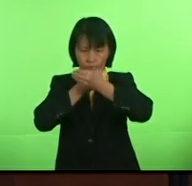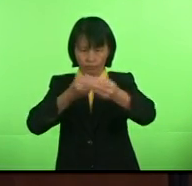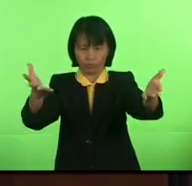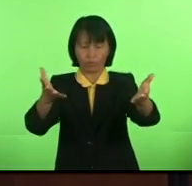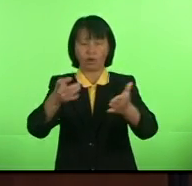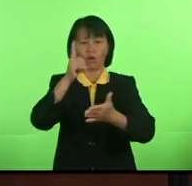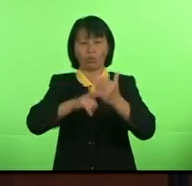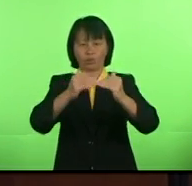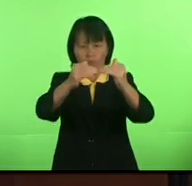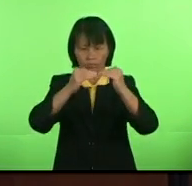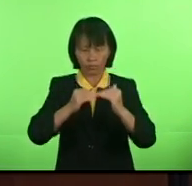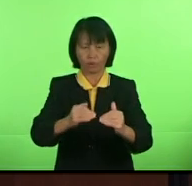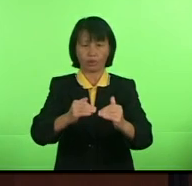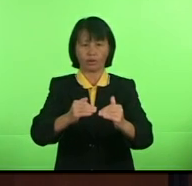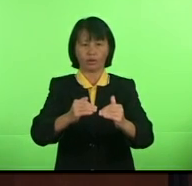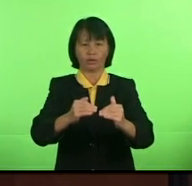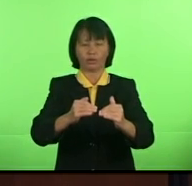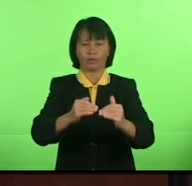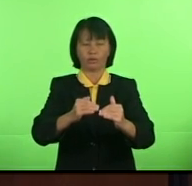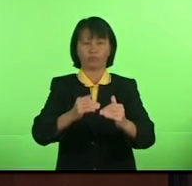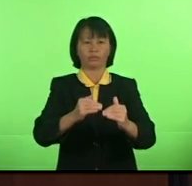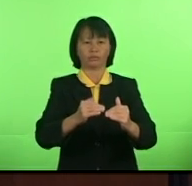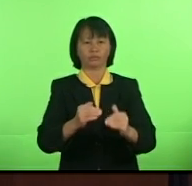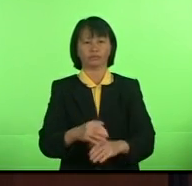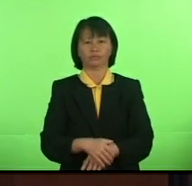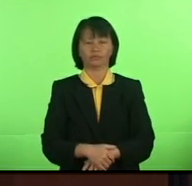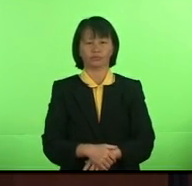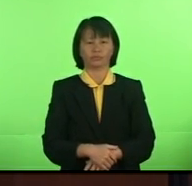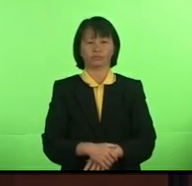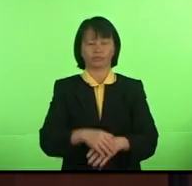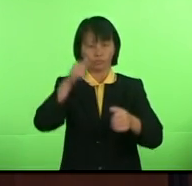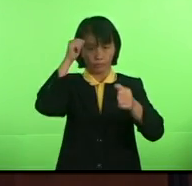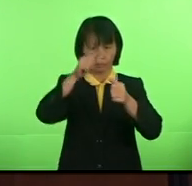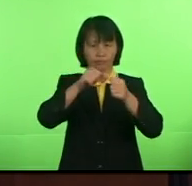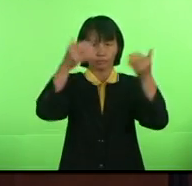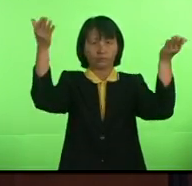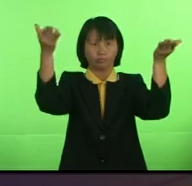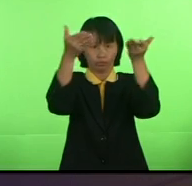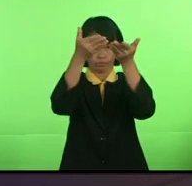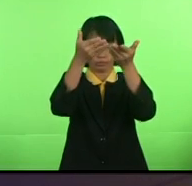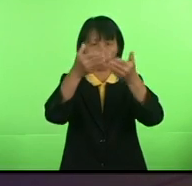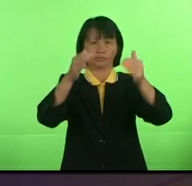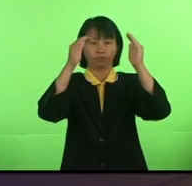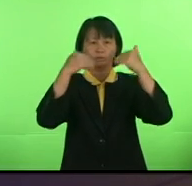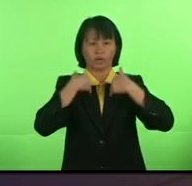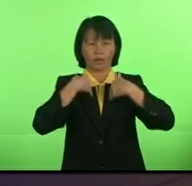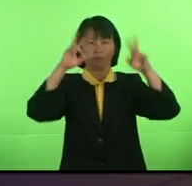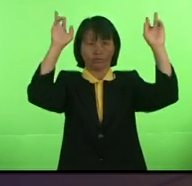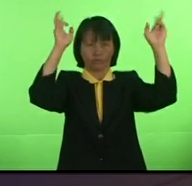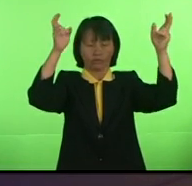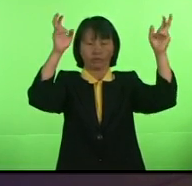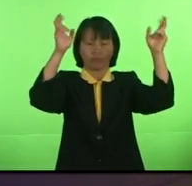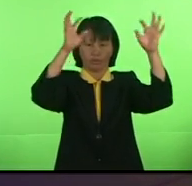what comes next to the essay. So remember, in the introduction stage, you have topic sentence or